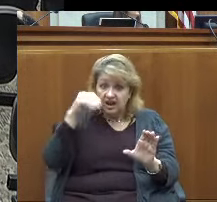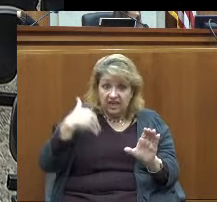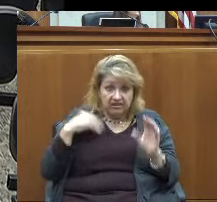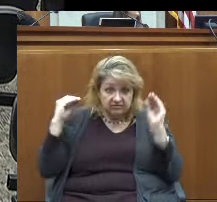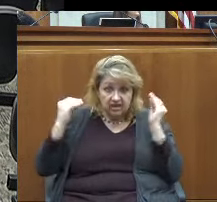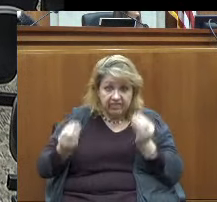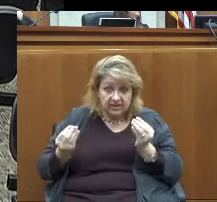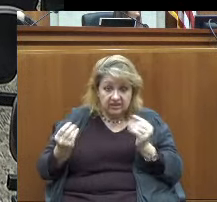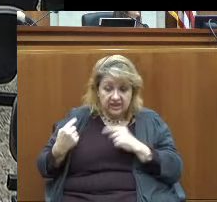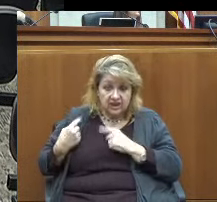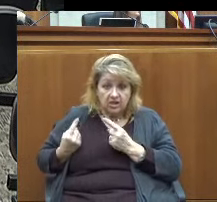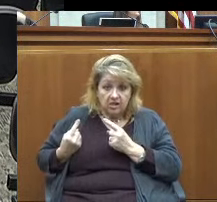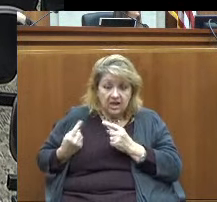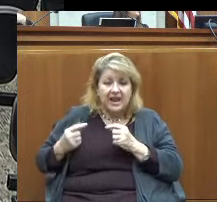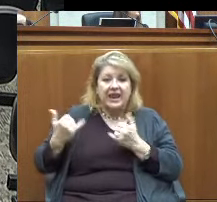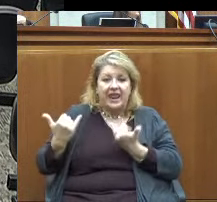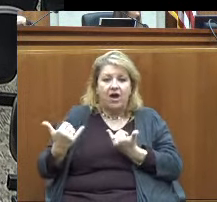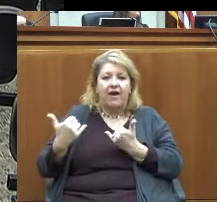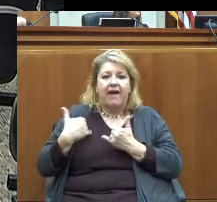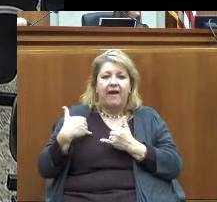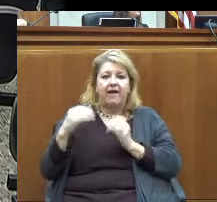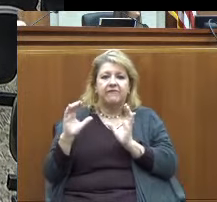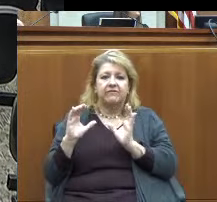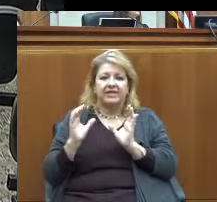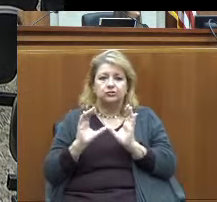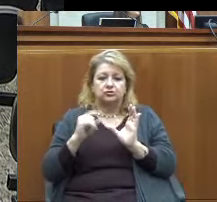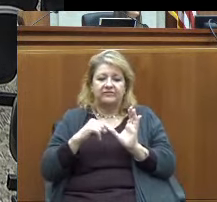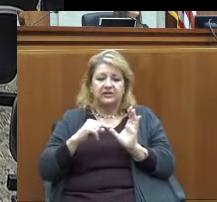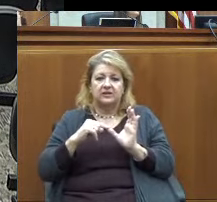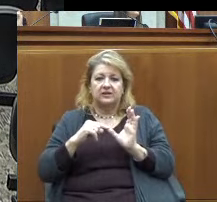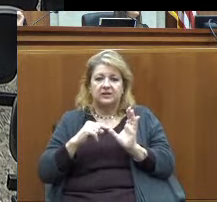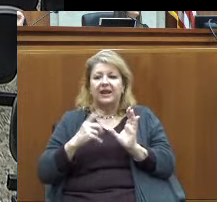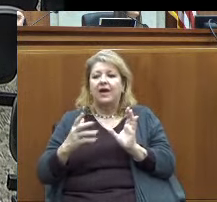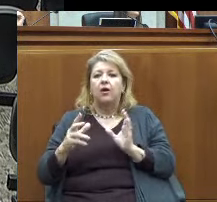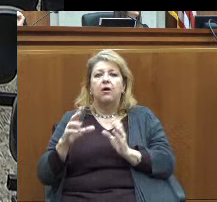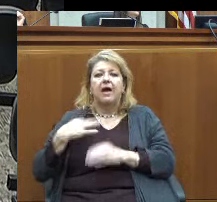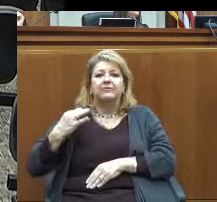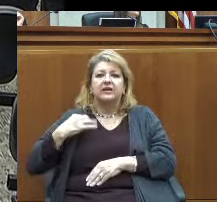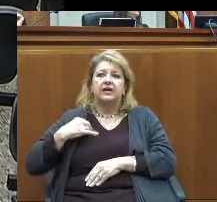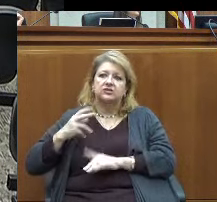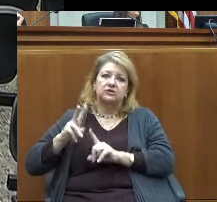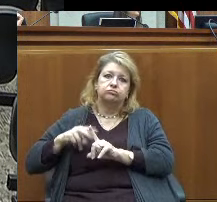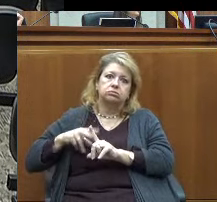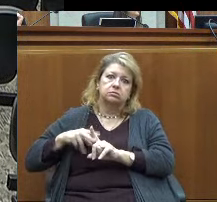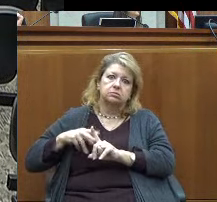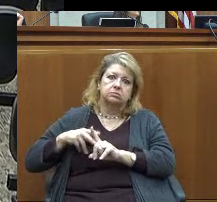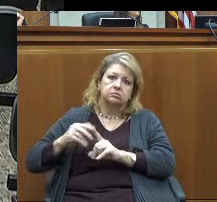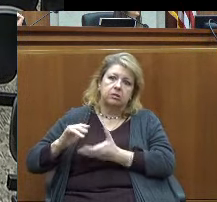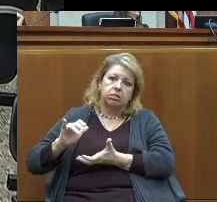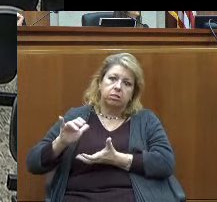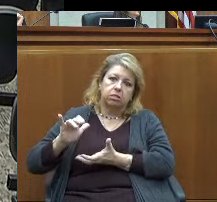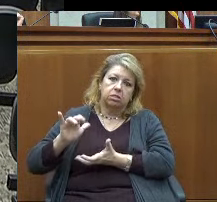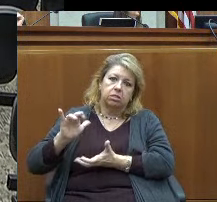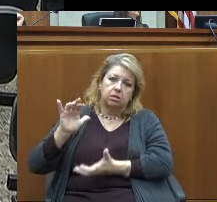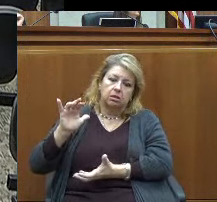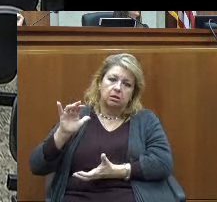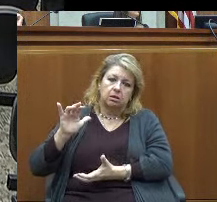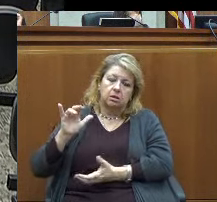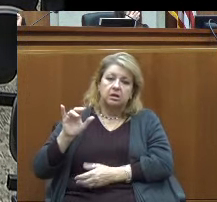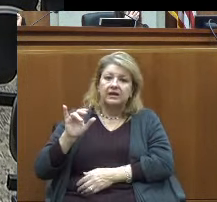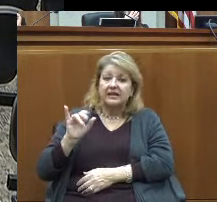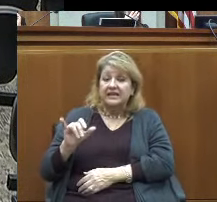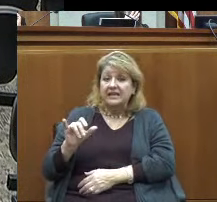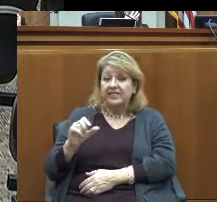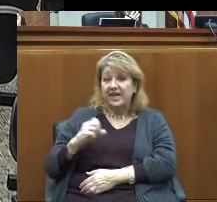and that just creates additional volume. And like you've heard me say several times already, the staff for